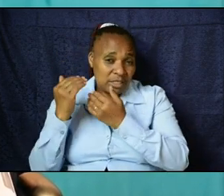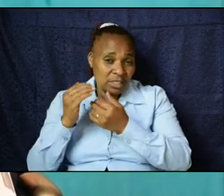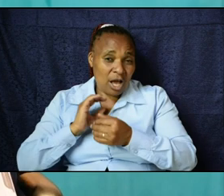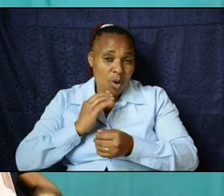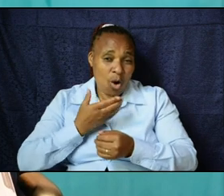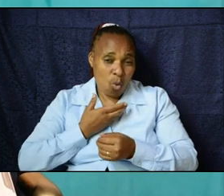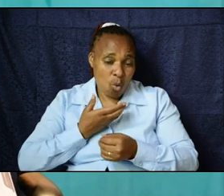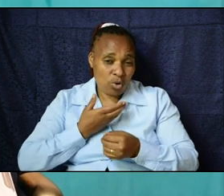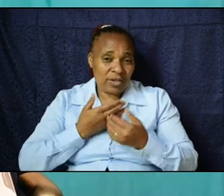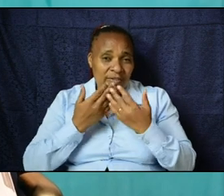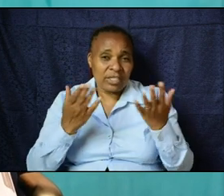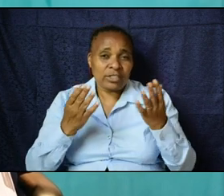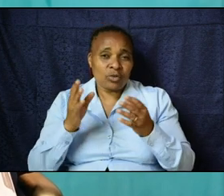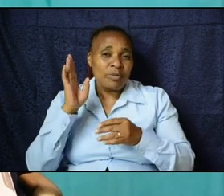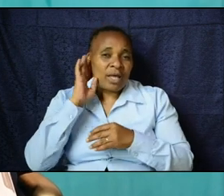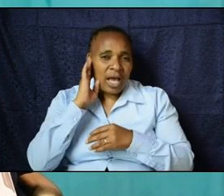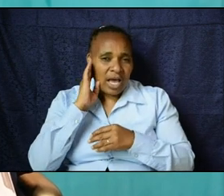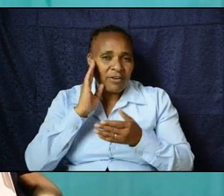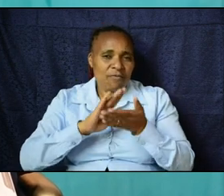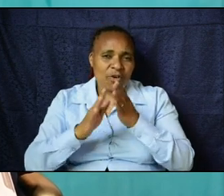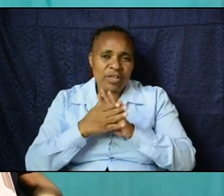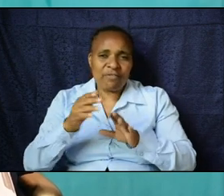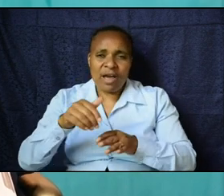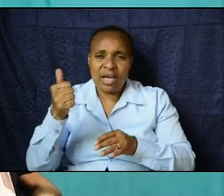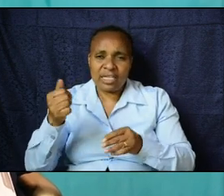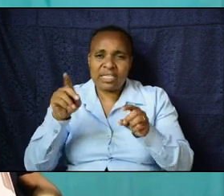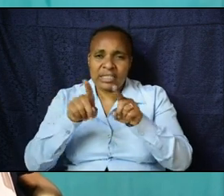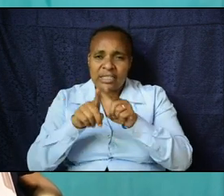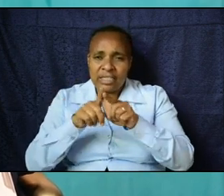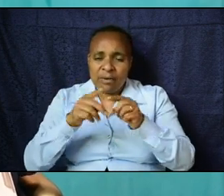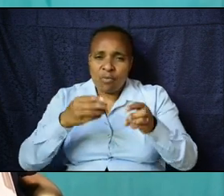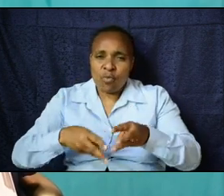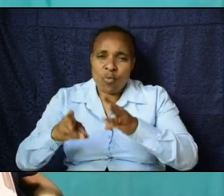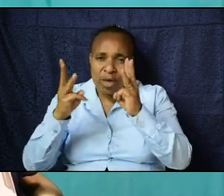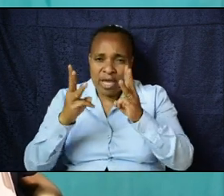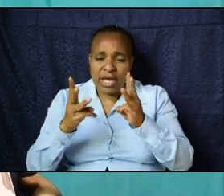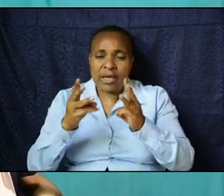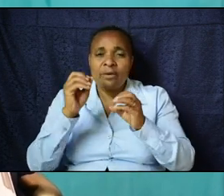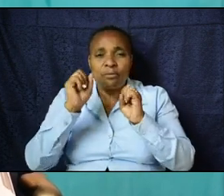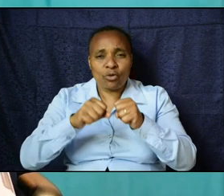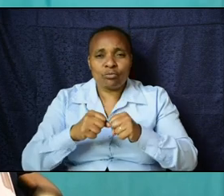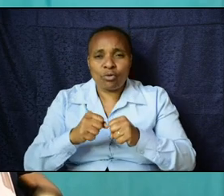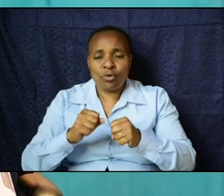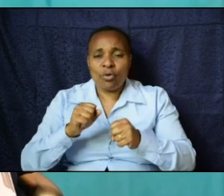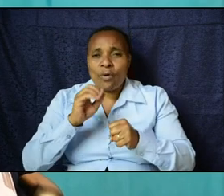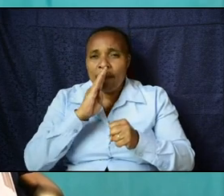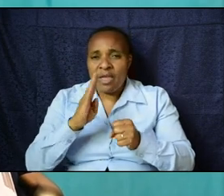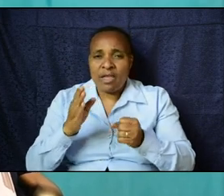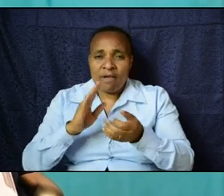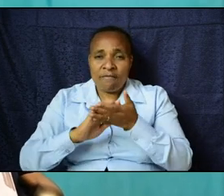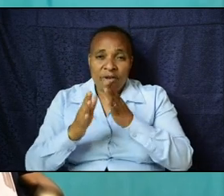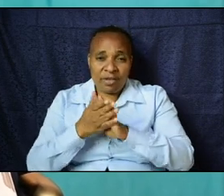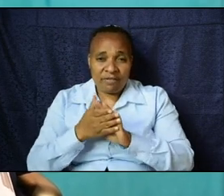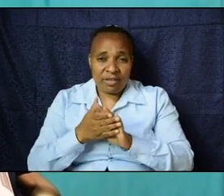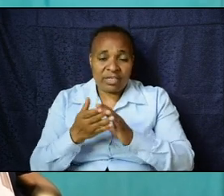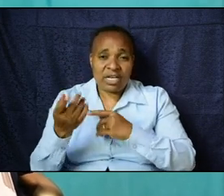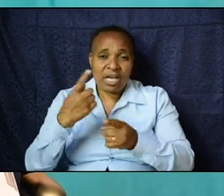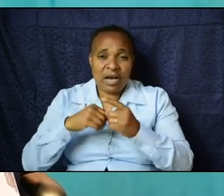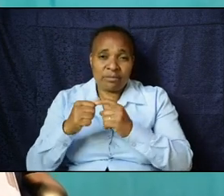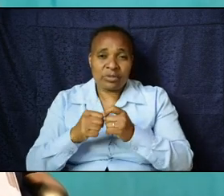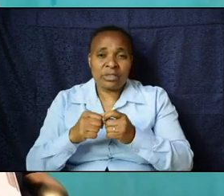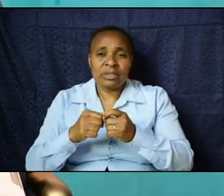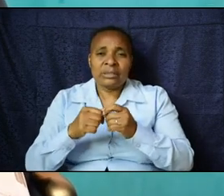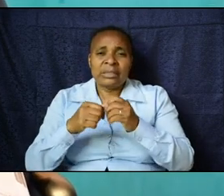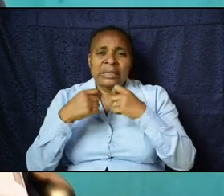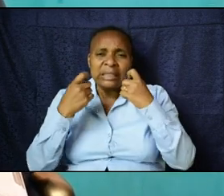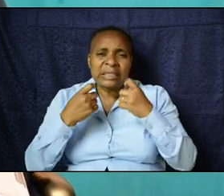heard, we must forgive others in the same manner and to the same extent as we hope to be forgiven. Mm-hmm. And I'm pretty sure when it comes to our sins and God,